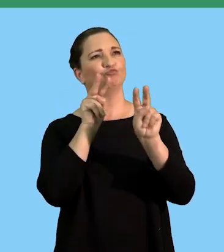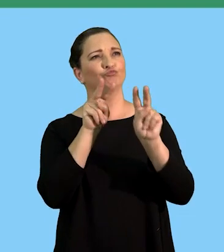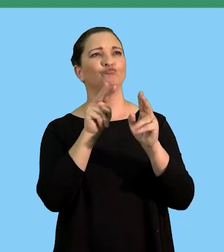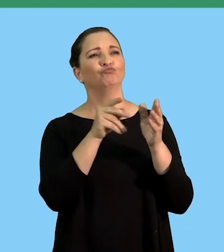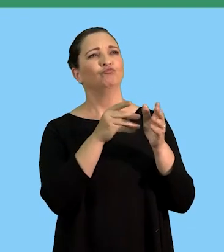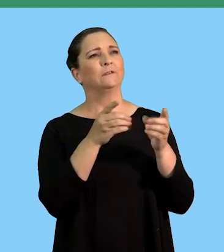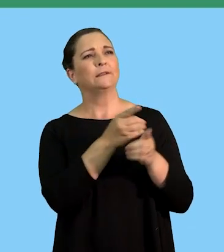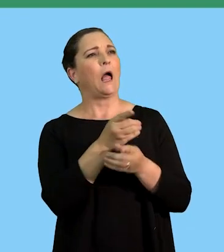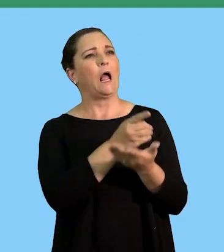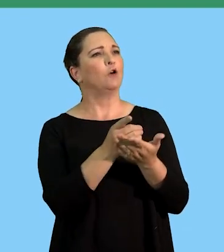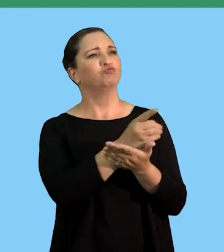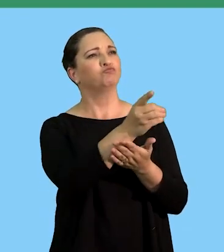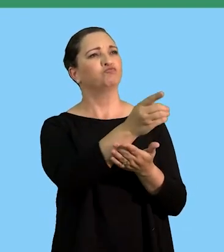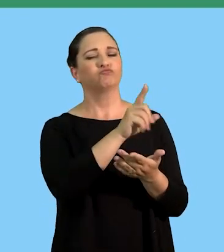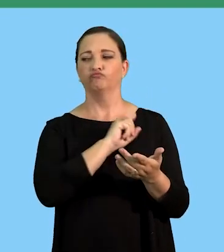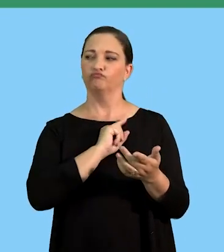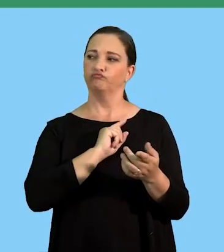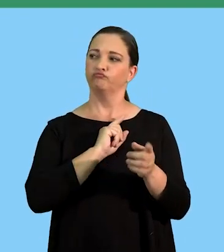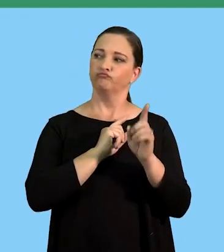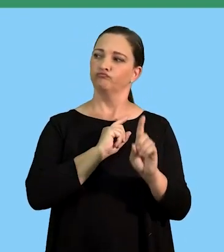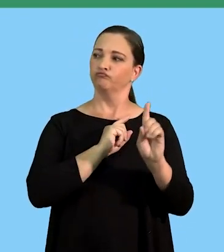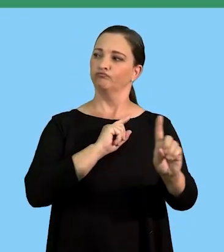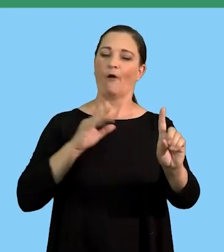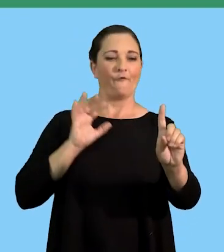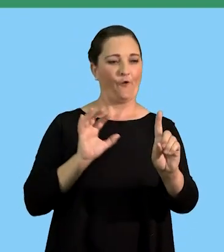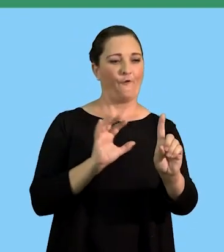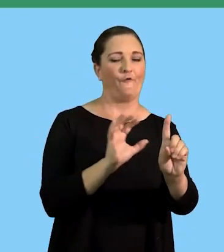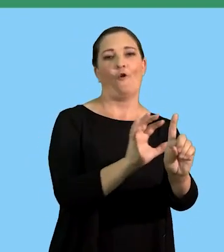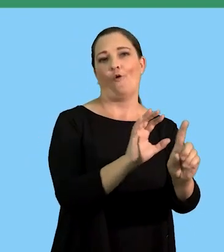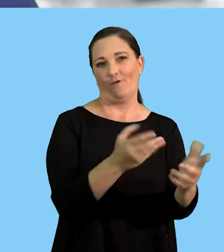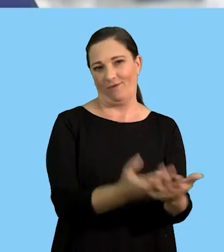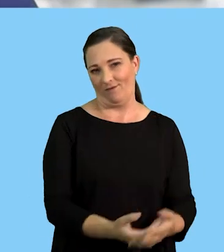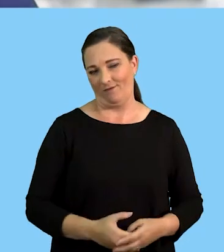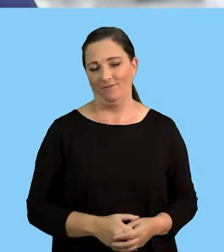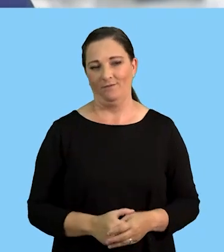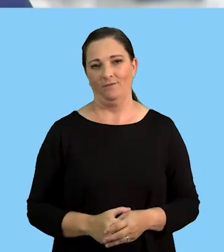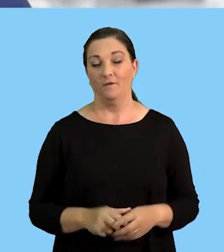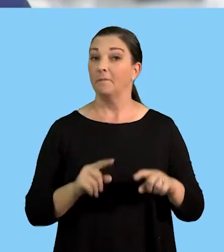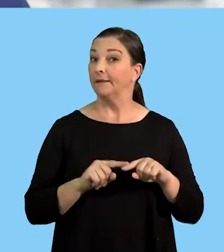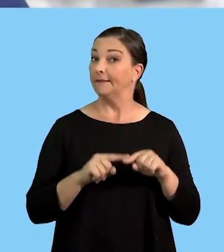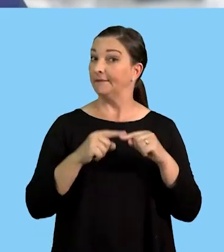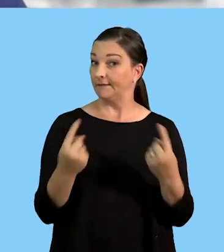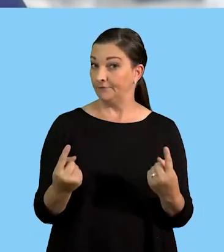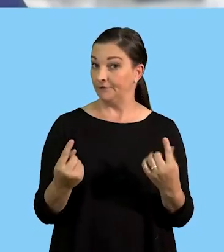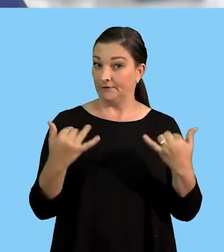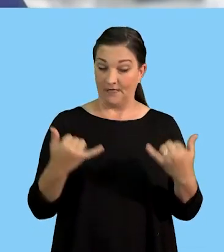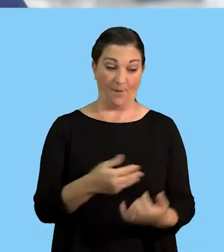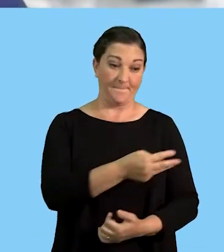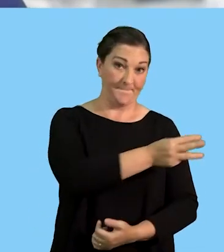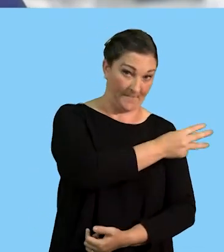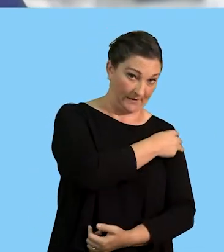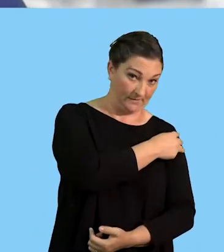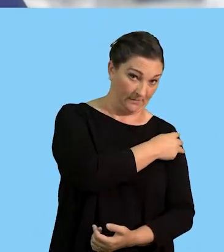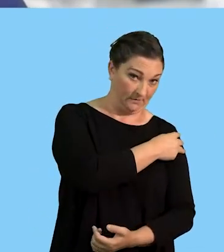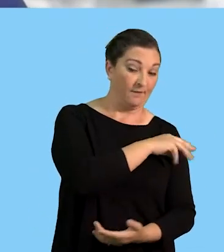direction, and the followers would basically follow because they would be inspired. Then, what is the difference now